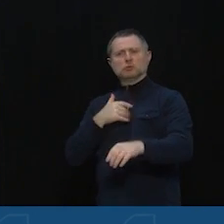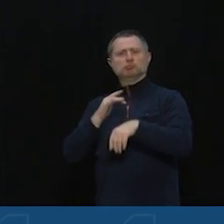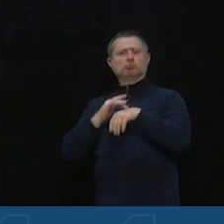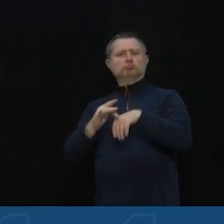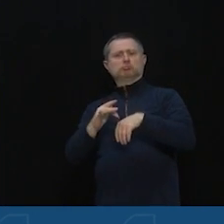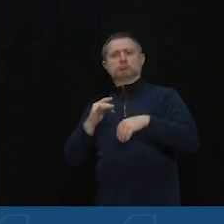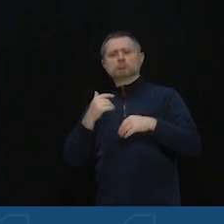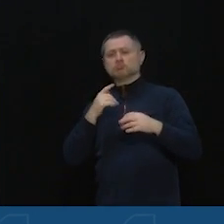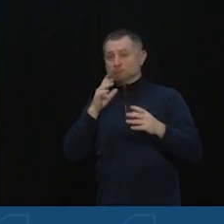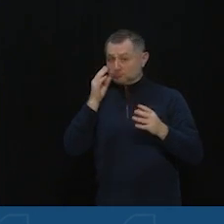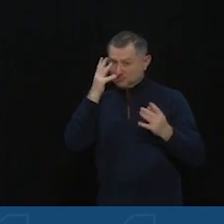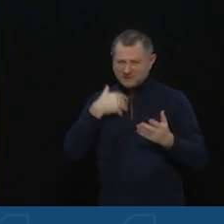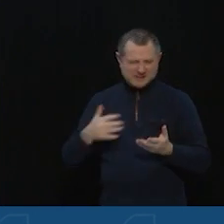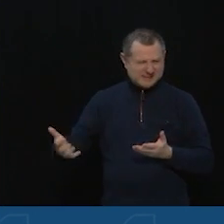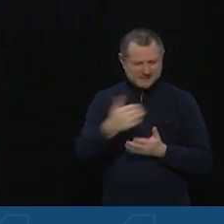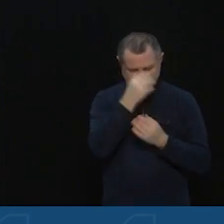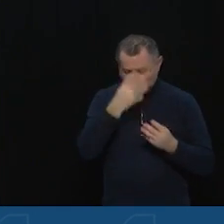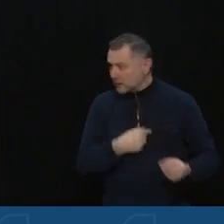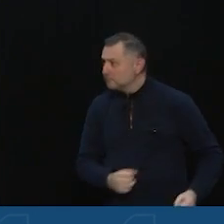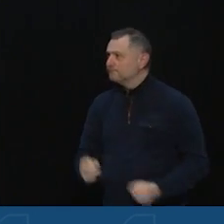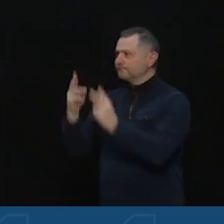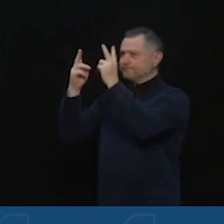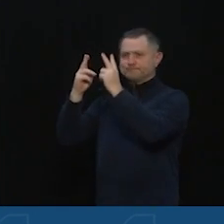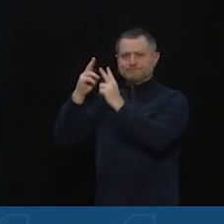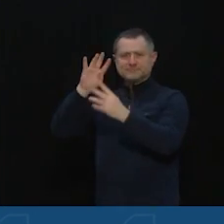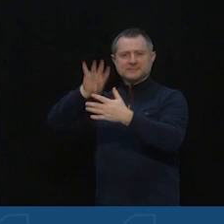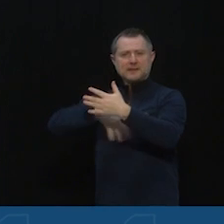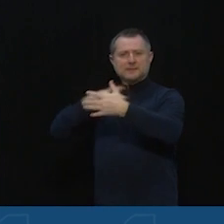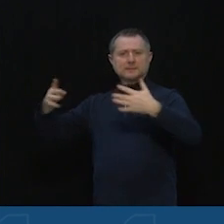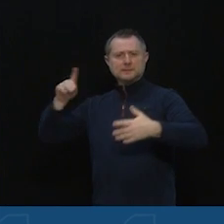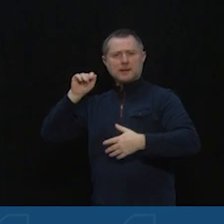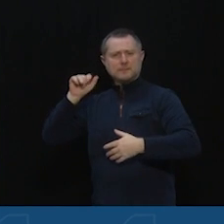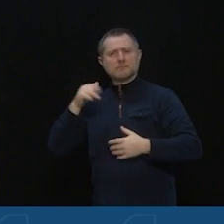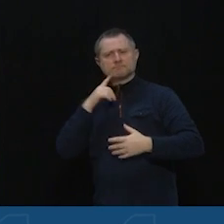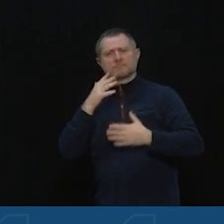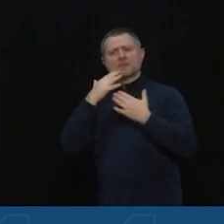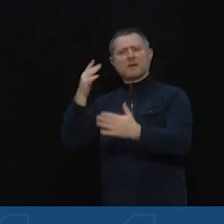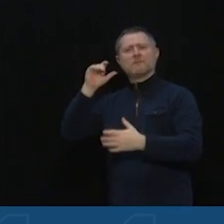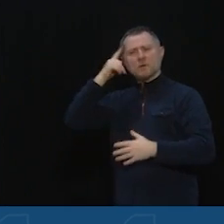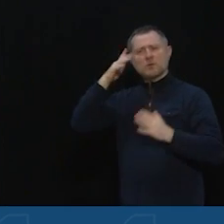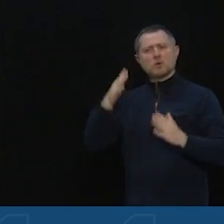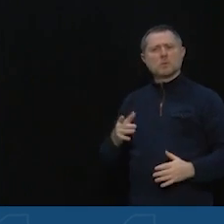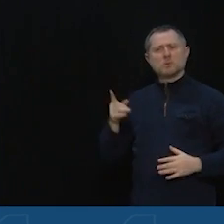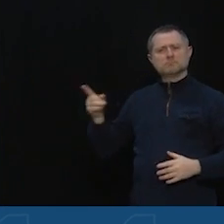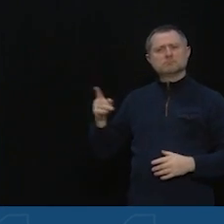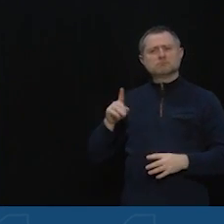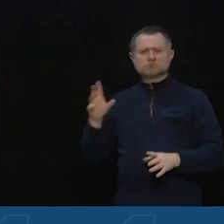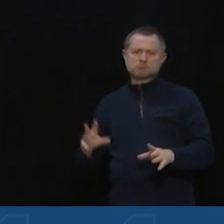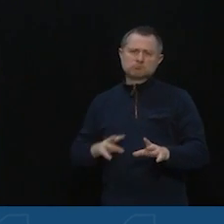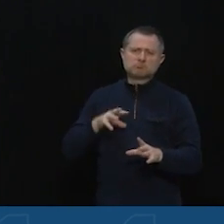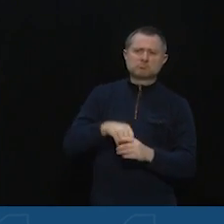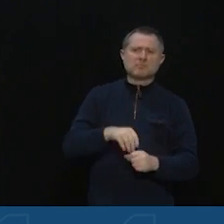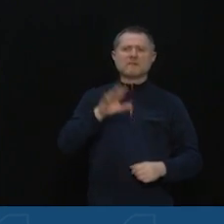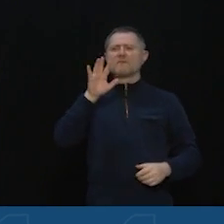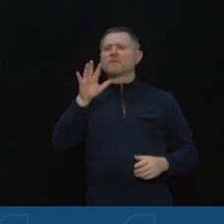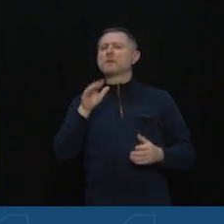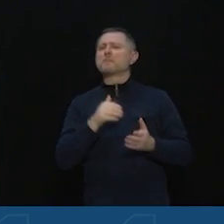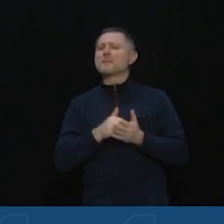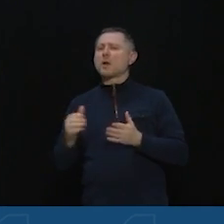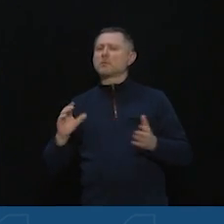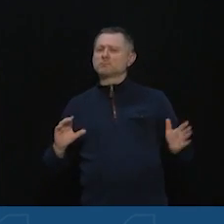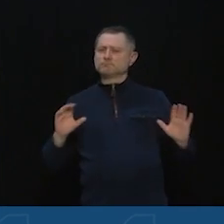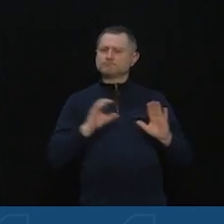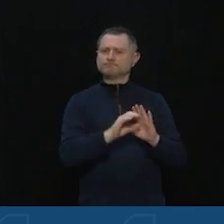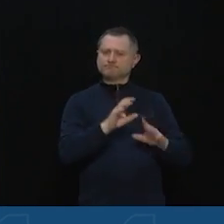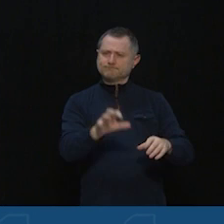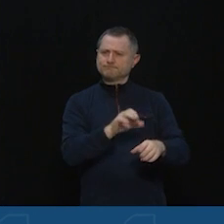rate. And we are very grateful to the Governor for including a $5 million allocation in the